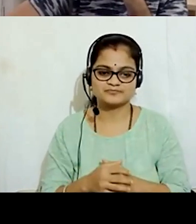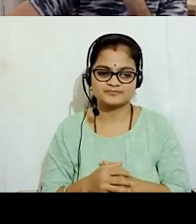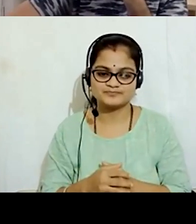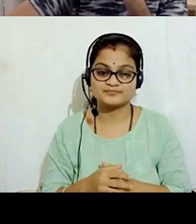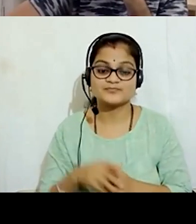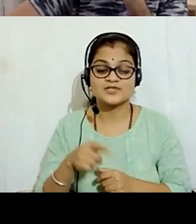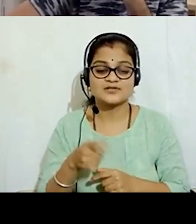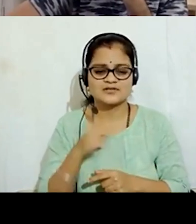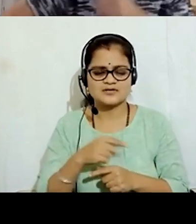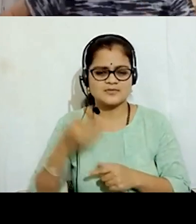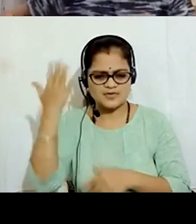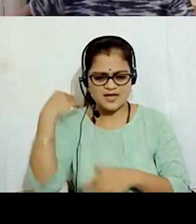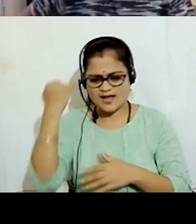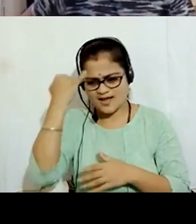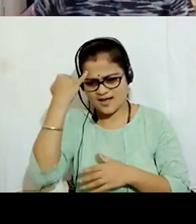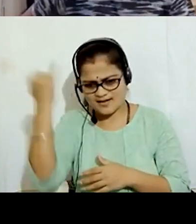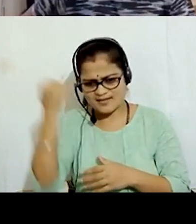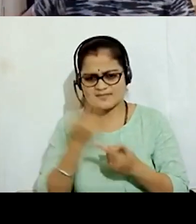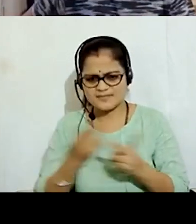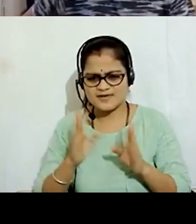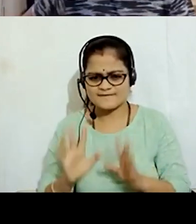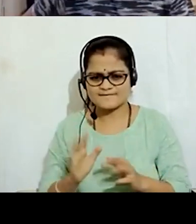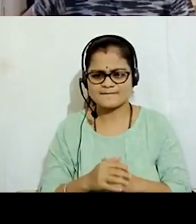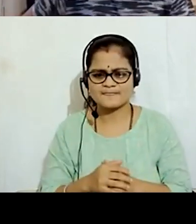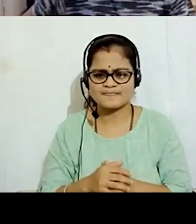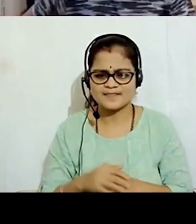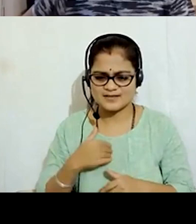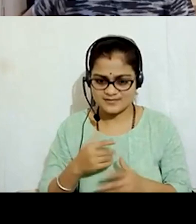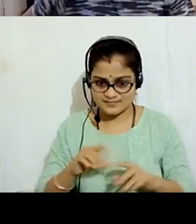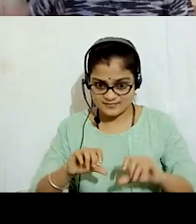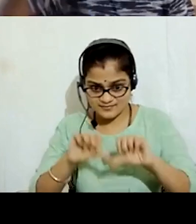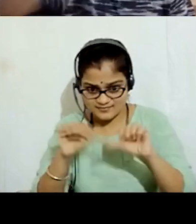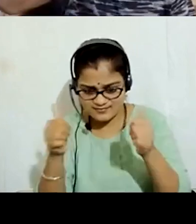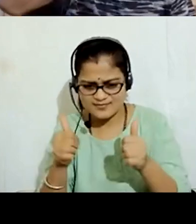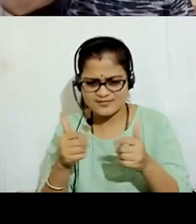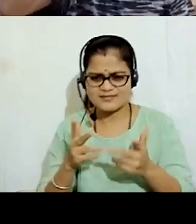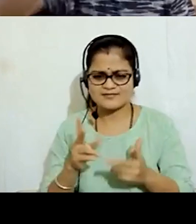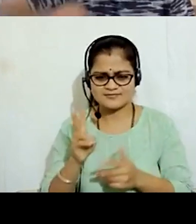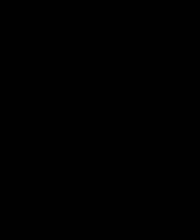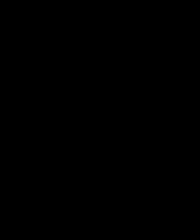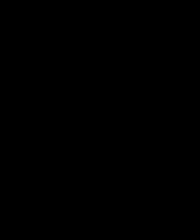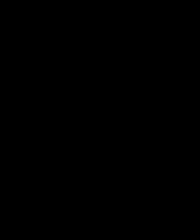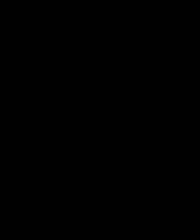that was the broad idea. I don't know how how much success I achieved in 2 weeks, but yeah.